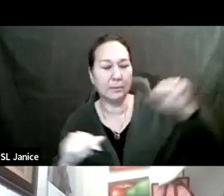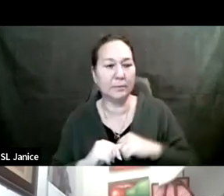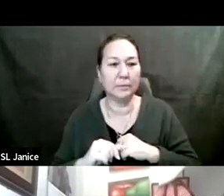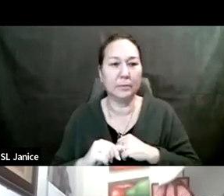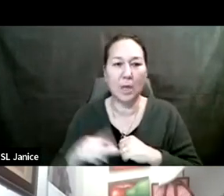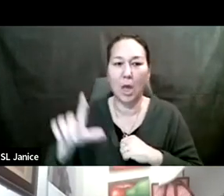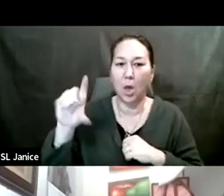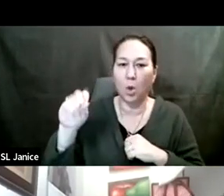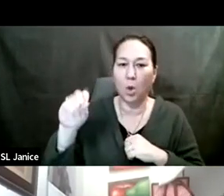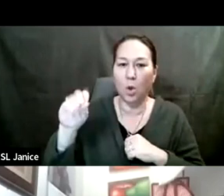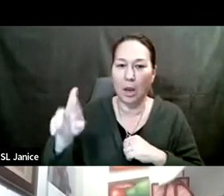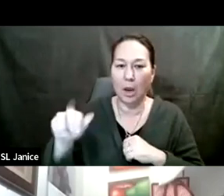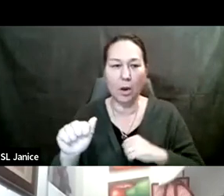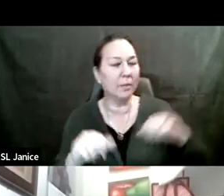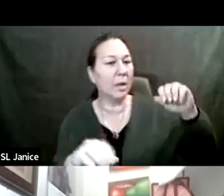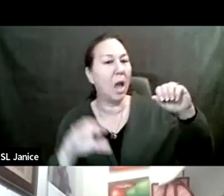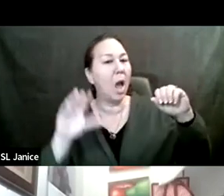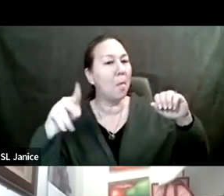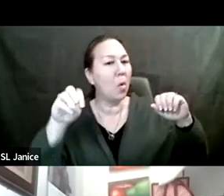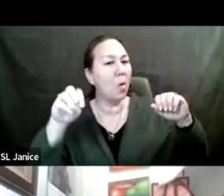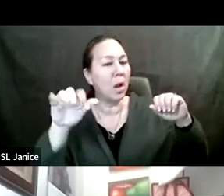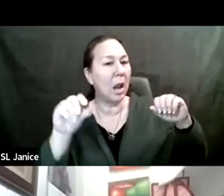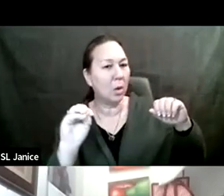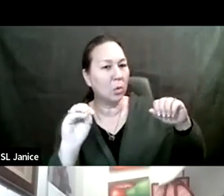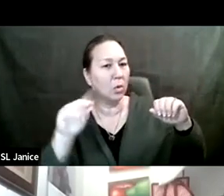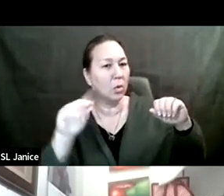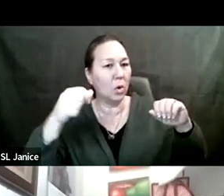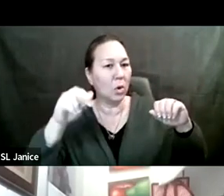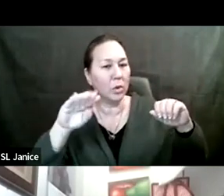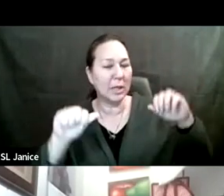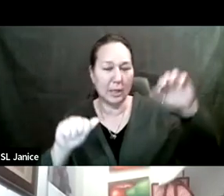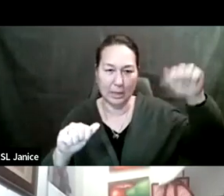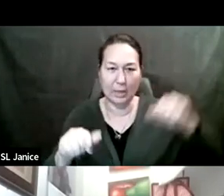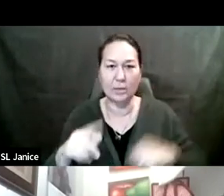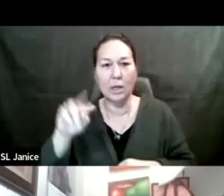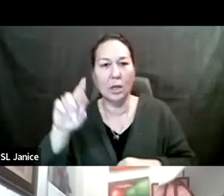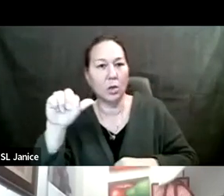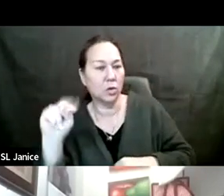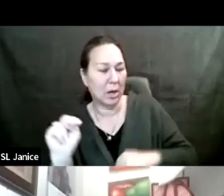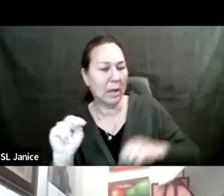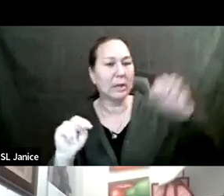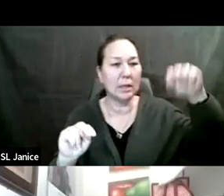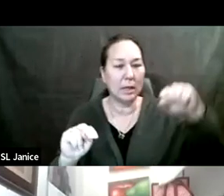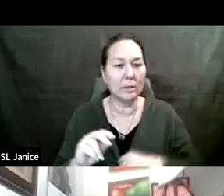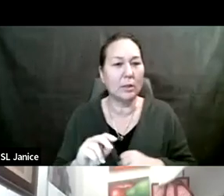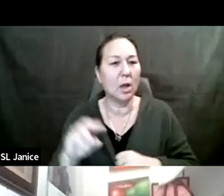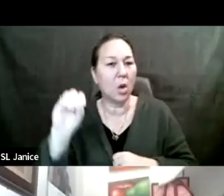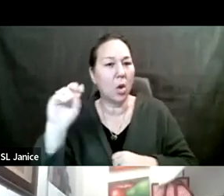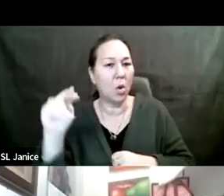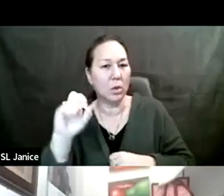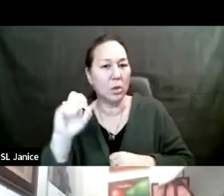Miss lopera Ms Polanco Garcia yes Mr Tran yes Mr O'Neill